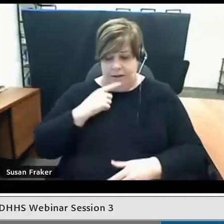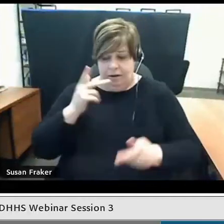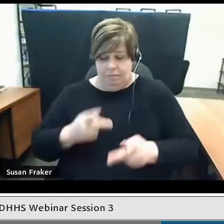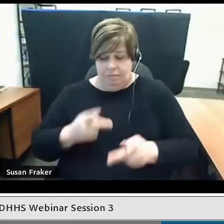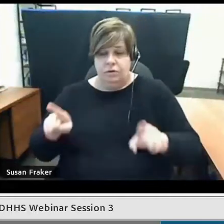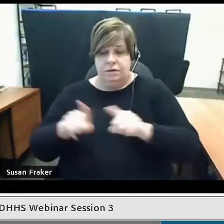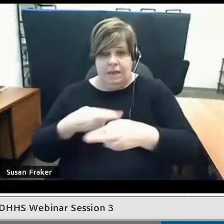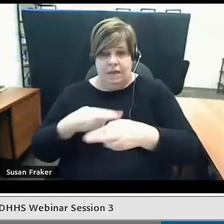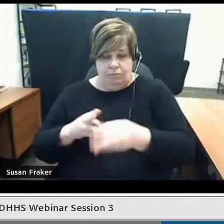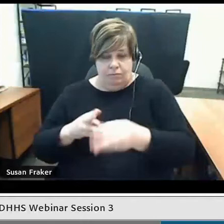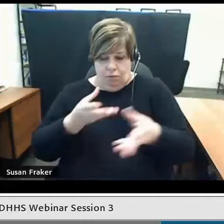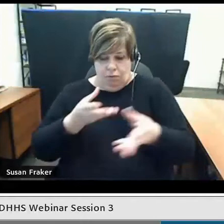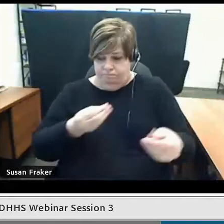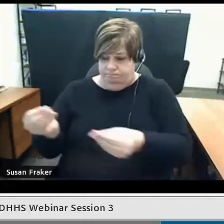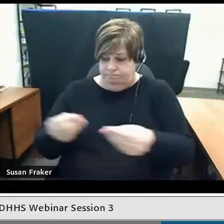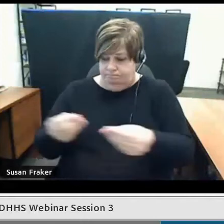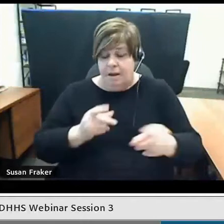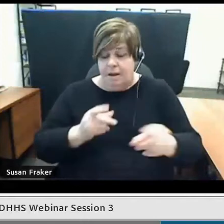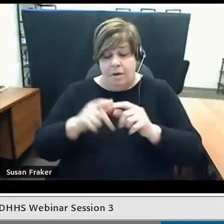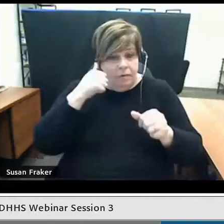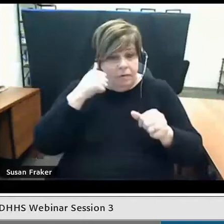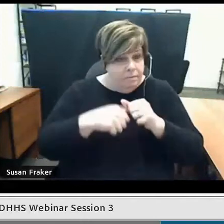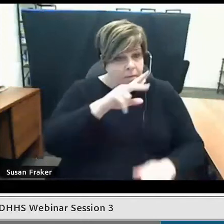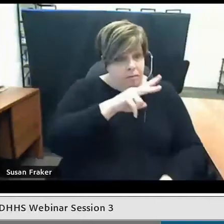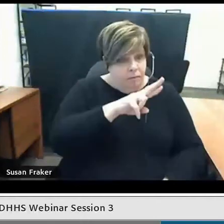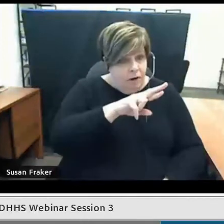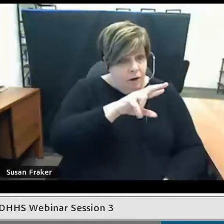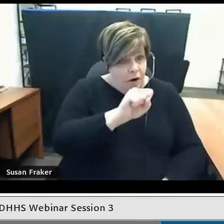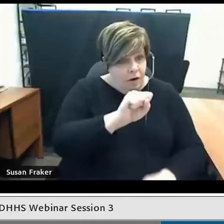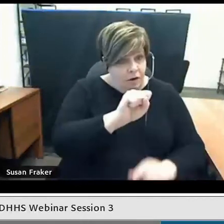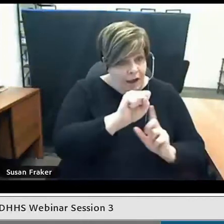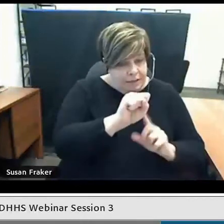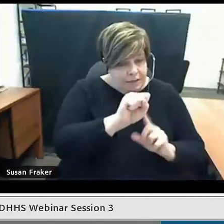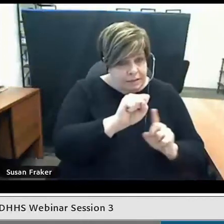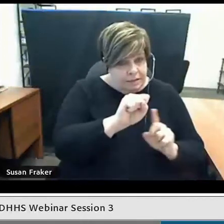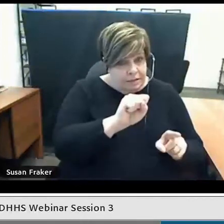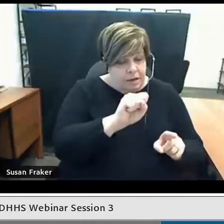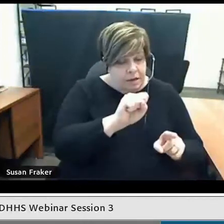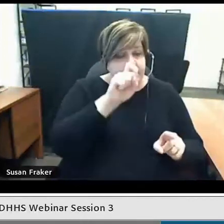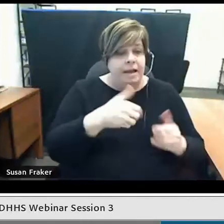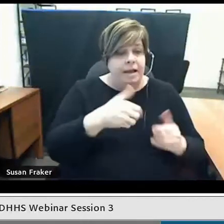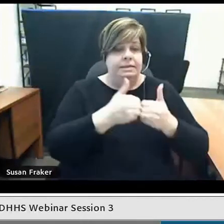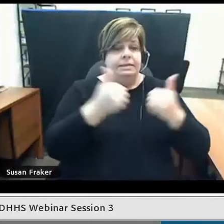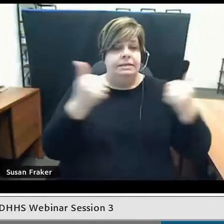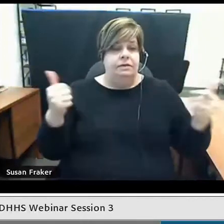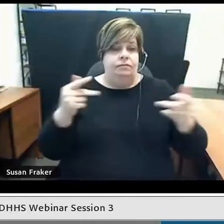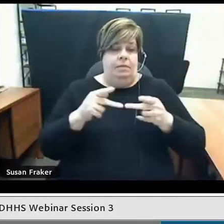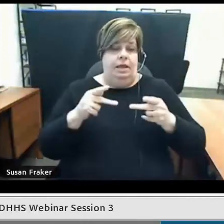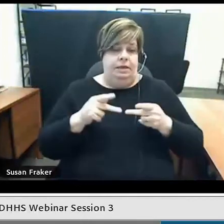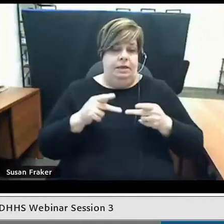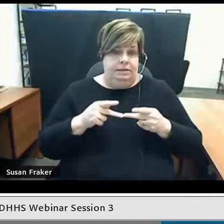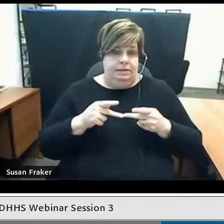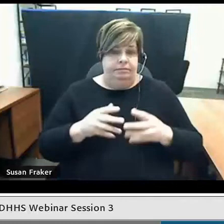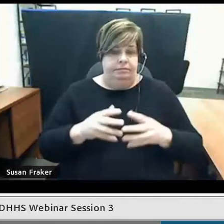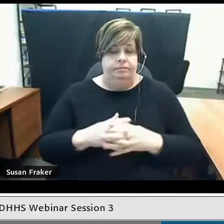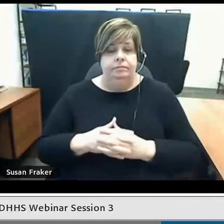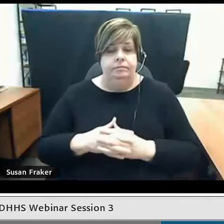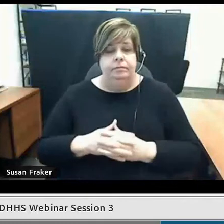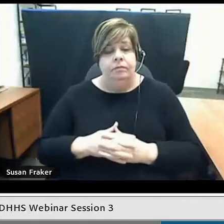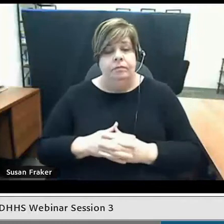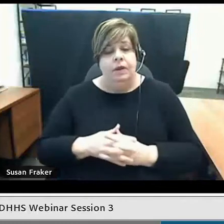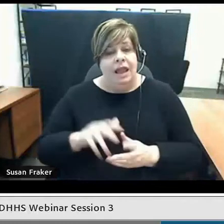the service, where, as I mentioned, video relay interpreting, you must be in different locations. Jesse or Michelle,